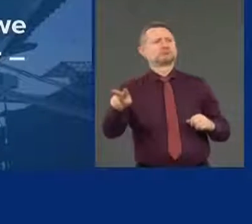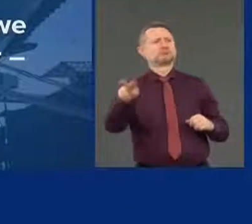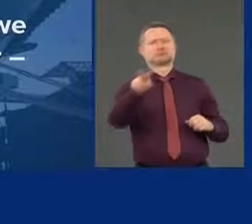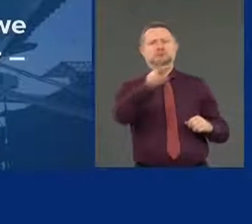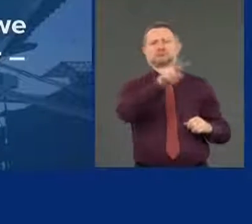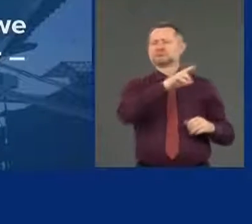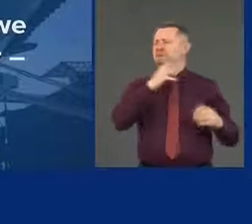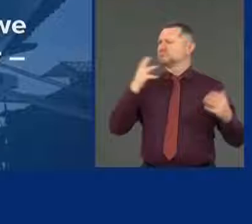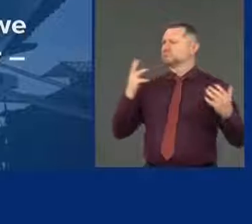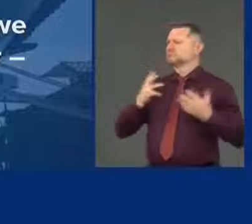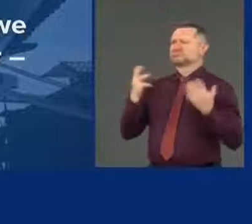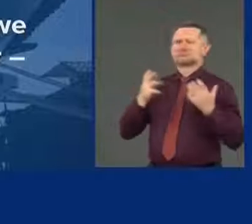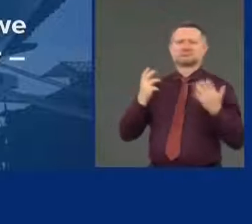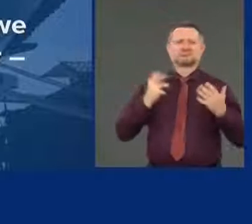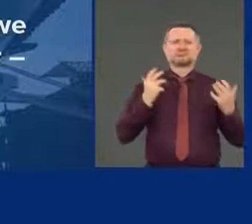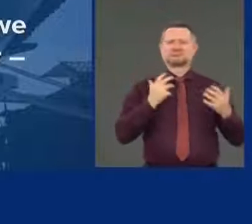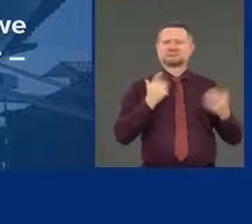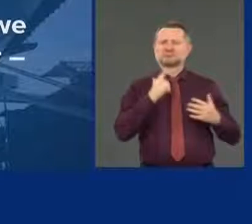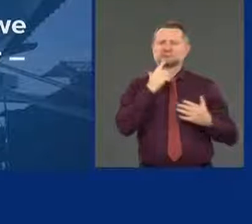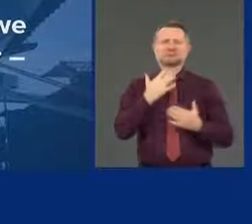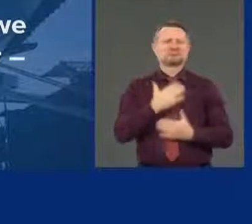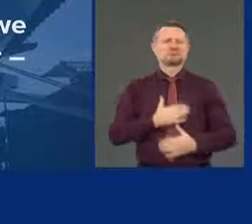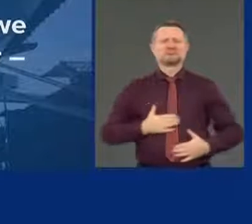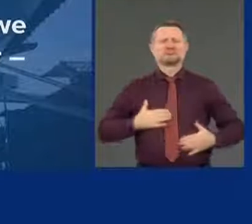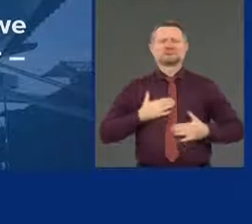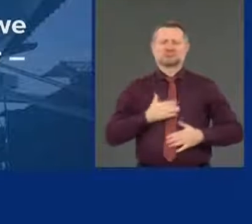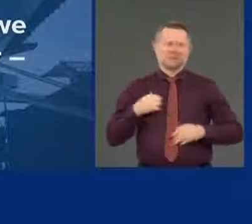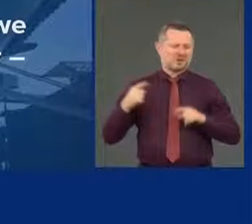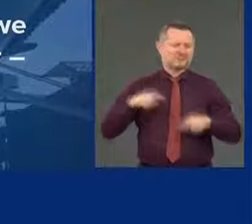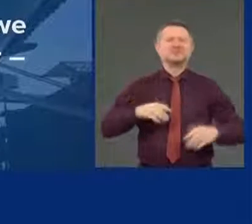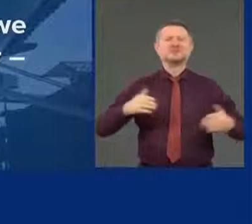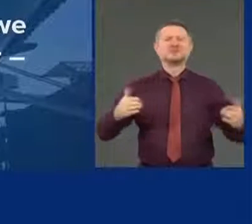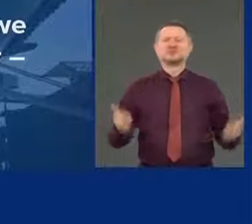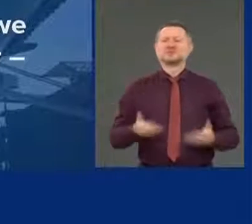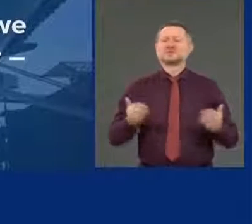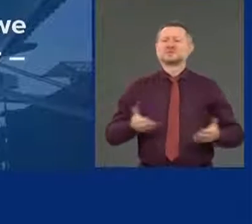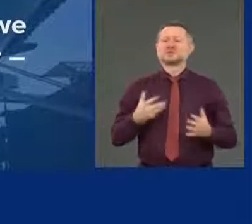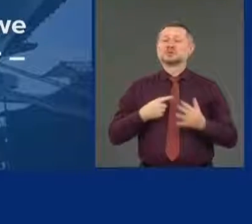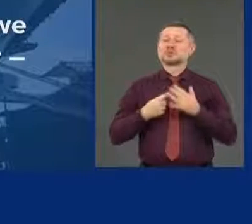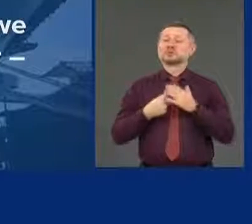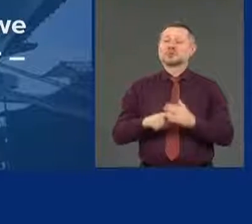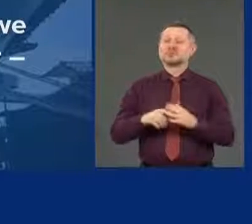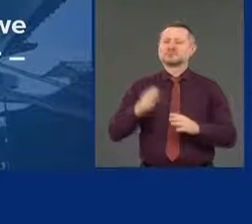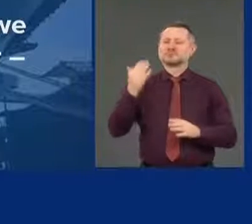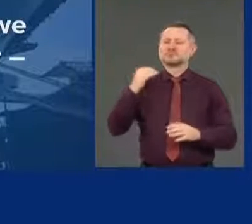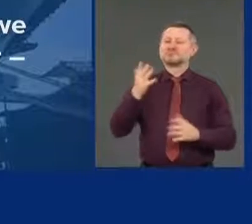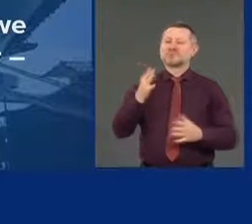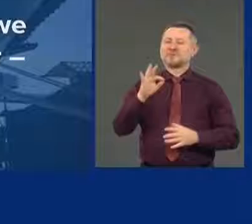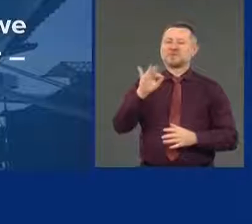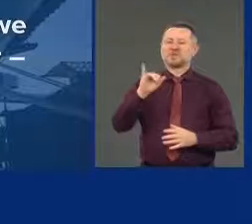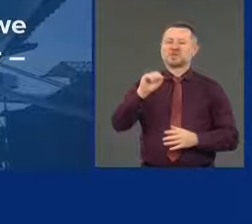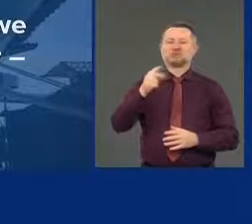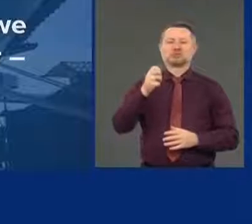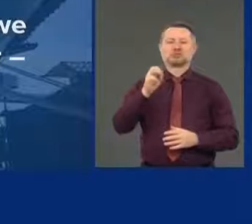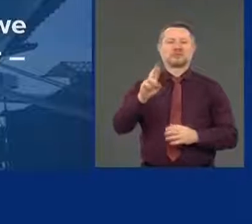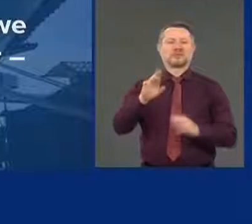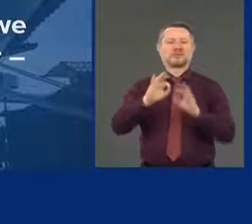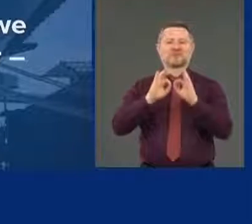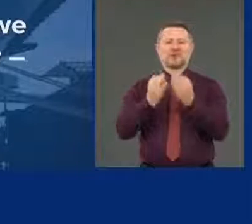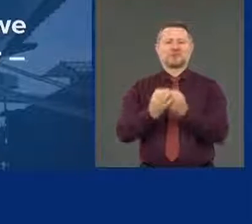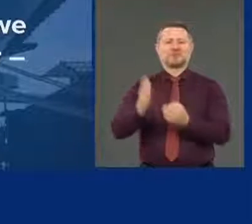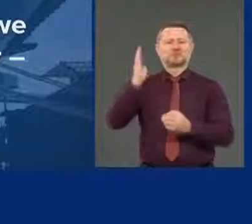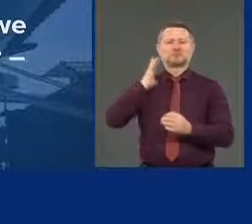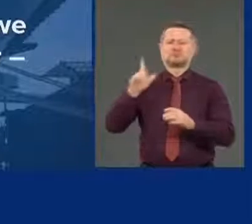facility, and it's always a pleasure to be here. It was started by the Fisher family, which is one of the great families of the state of New